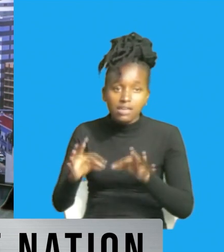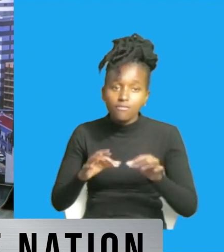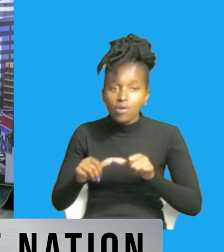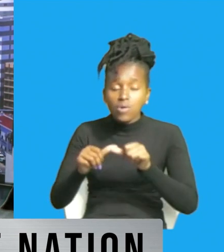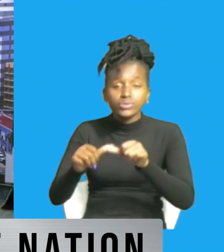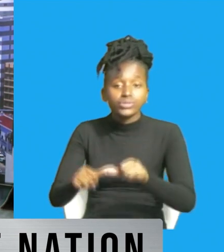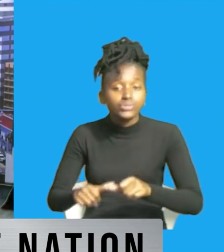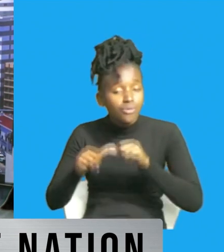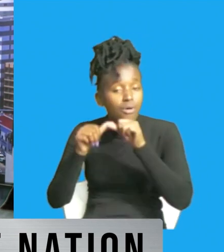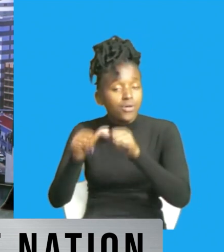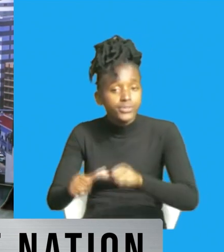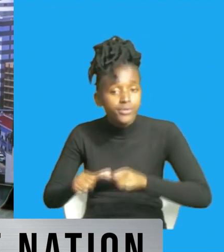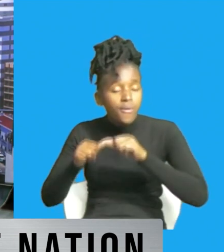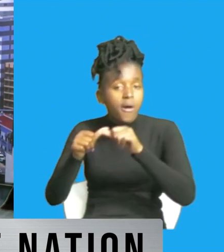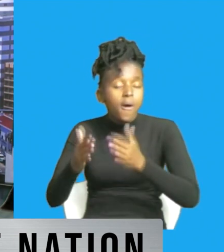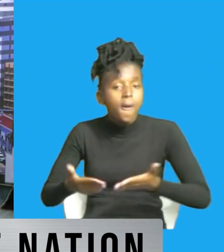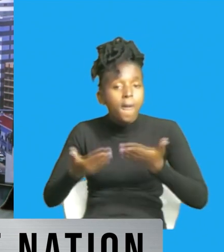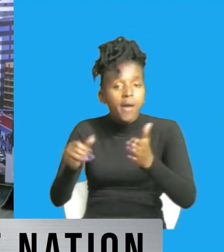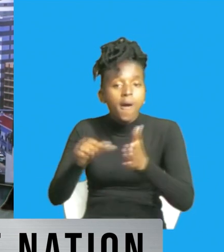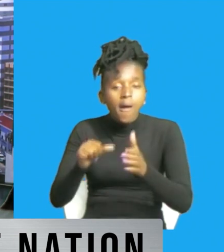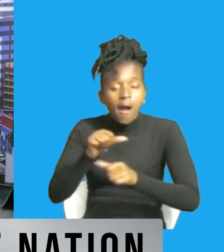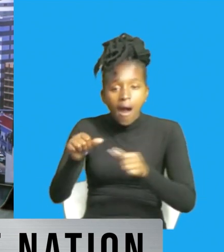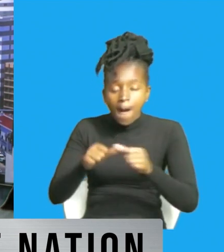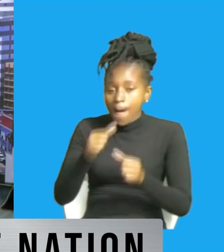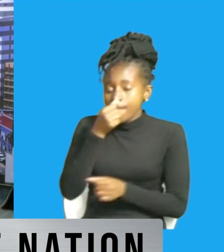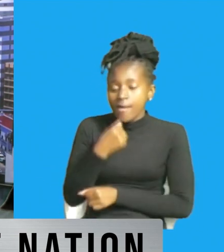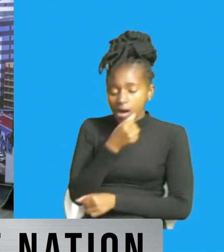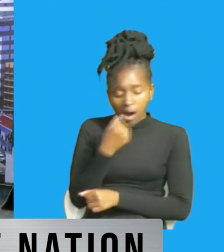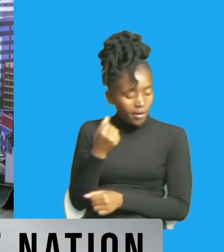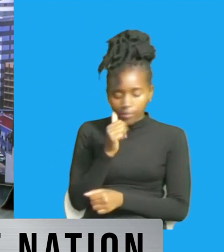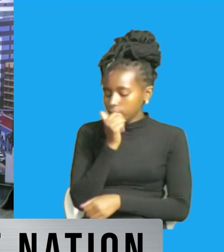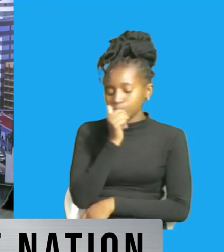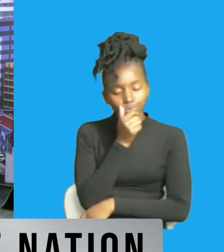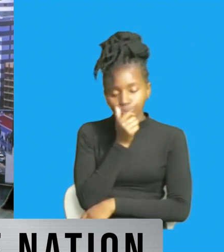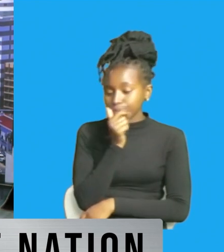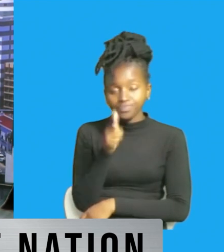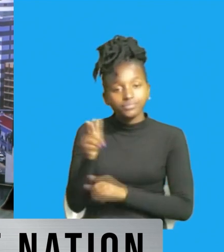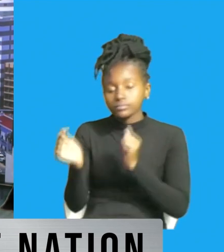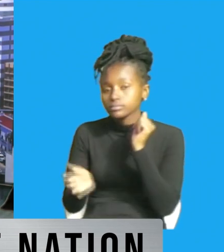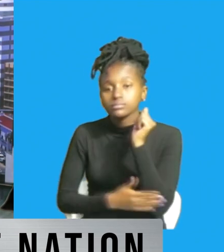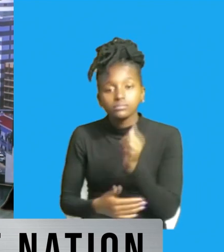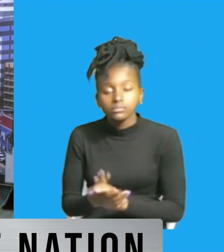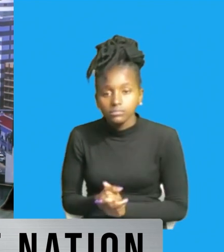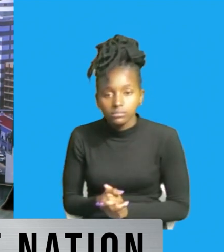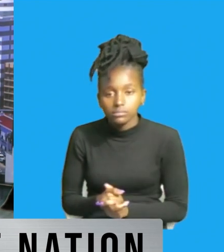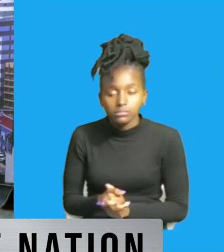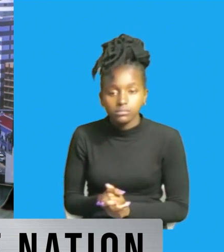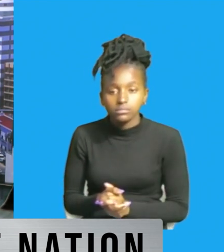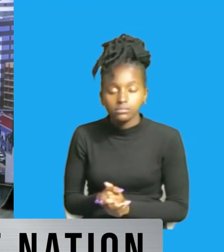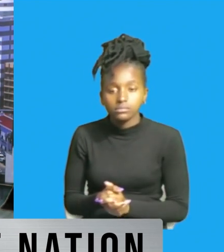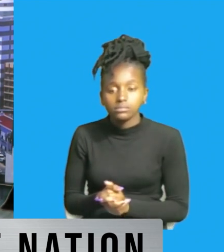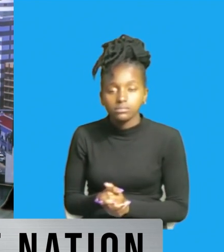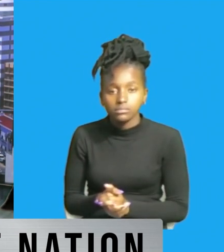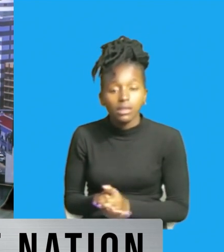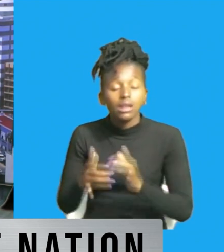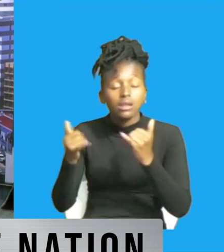where you actually brew some corruption things. Because when you come to parliament, Jonah, everything that is said in parliament